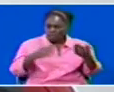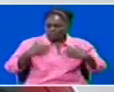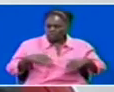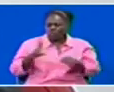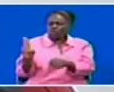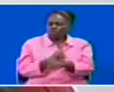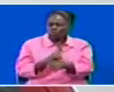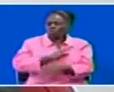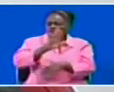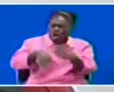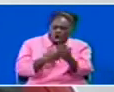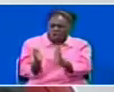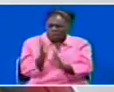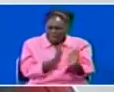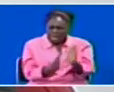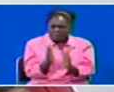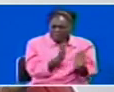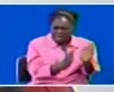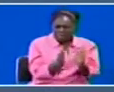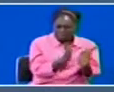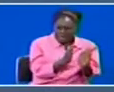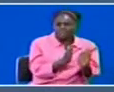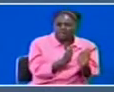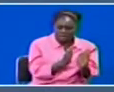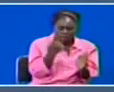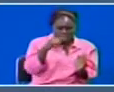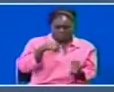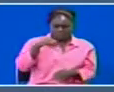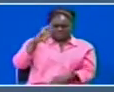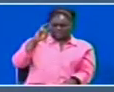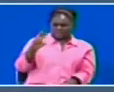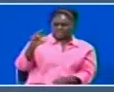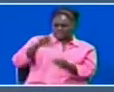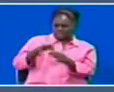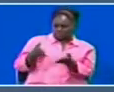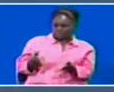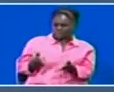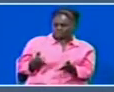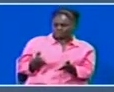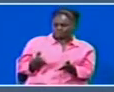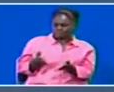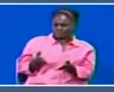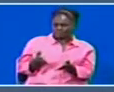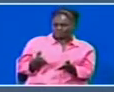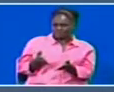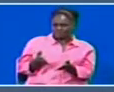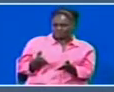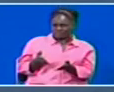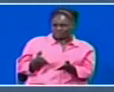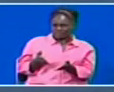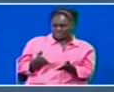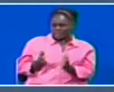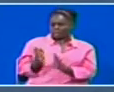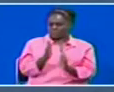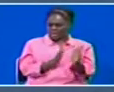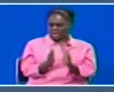use all manner of strategies to position themselves. I see in this election as rigging as a